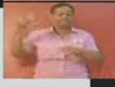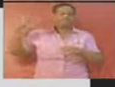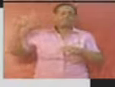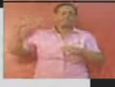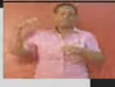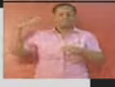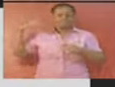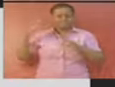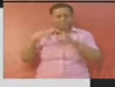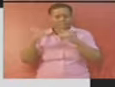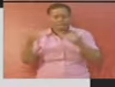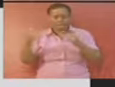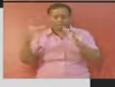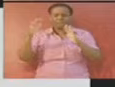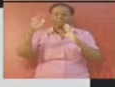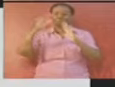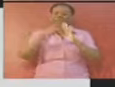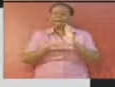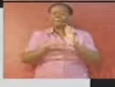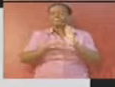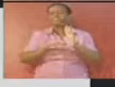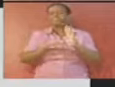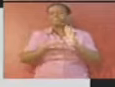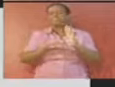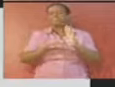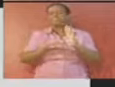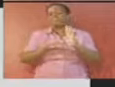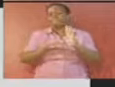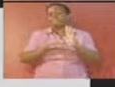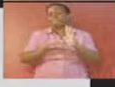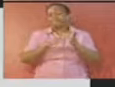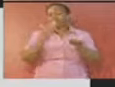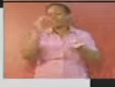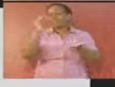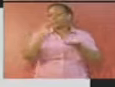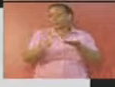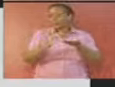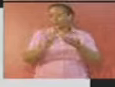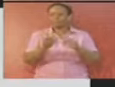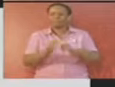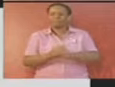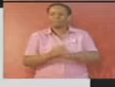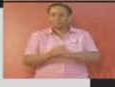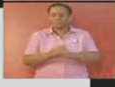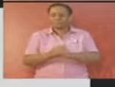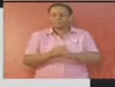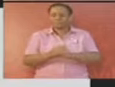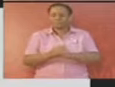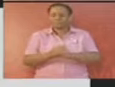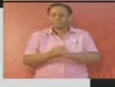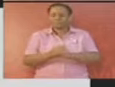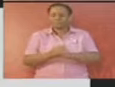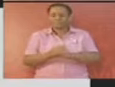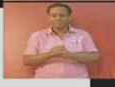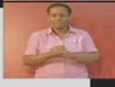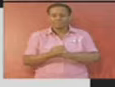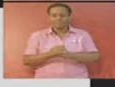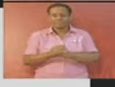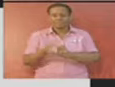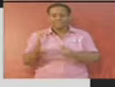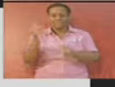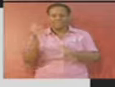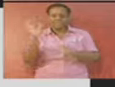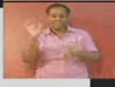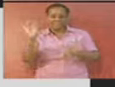vaccine in about 1968, thereabouts, and thereafter a very, very low level of that particular disease